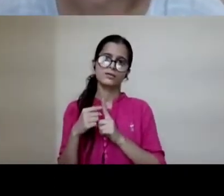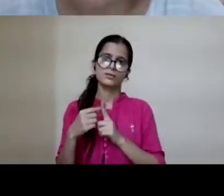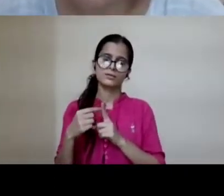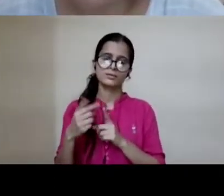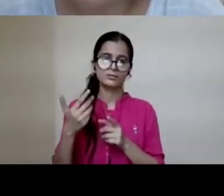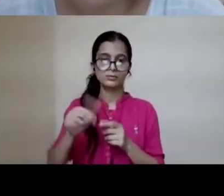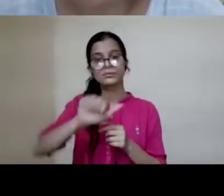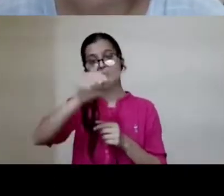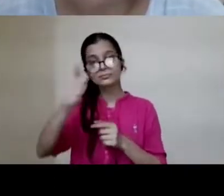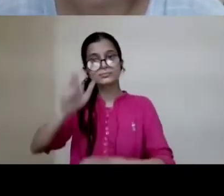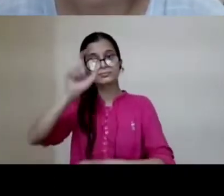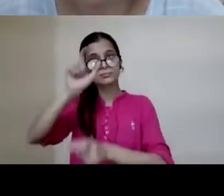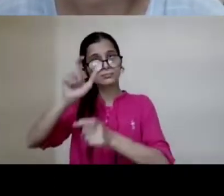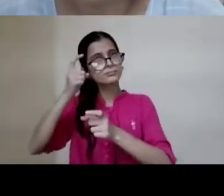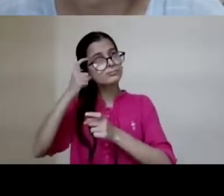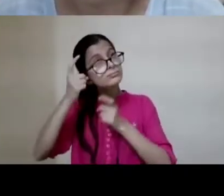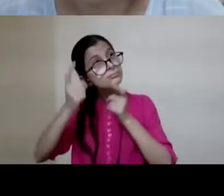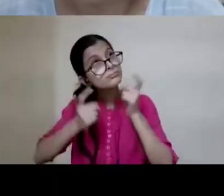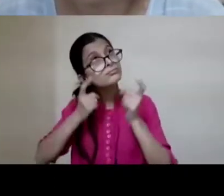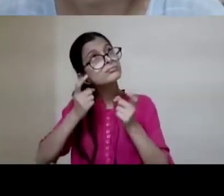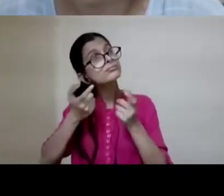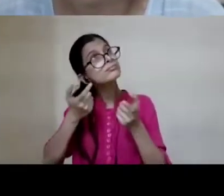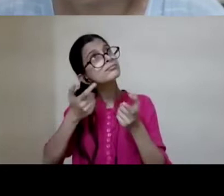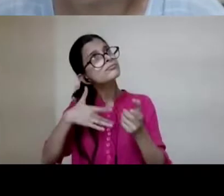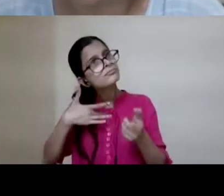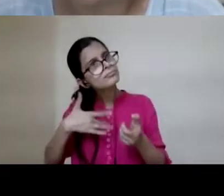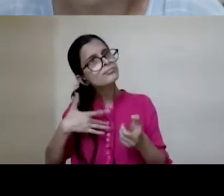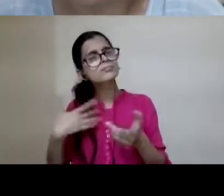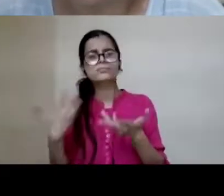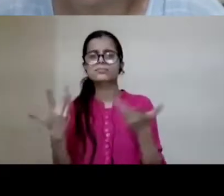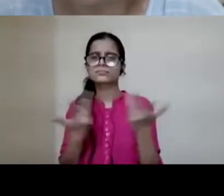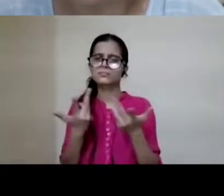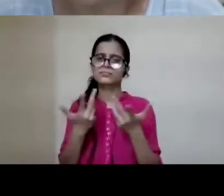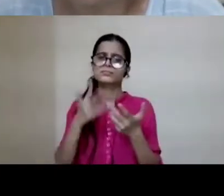the other thing which I feel is important is that